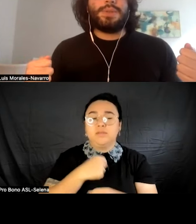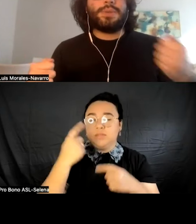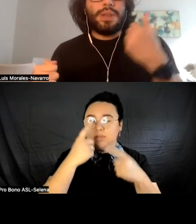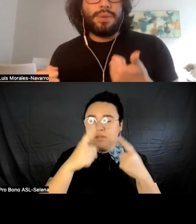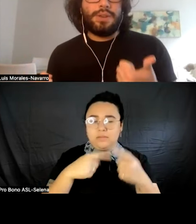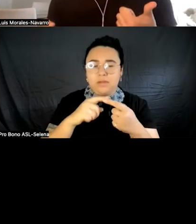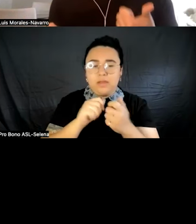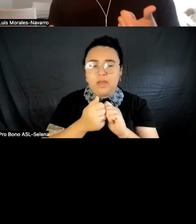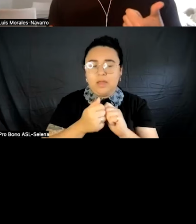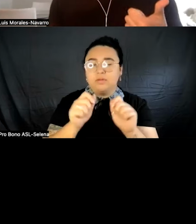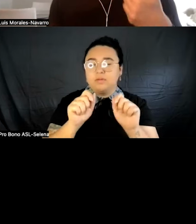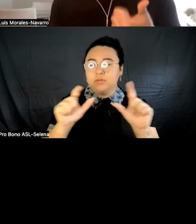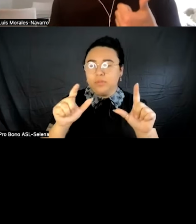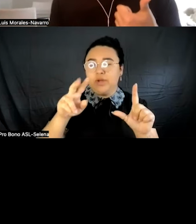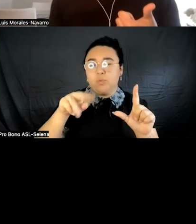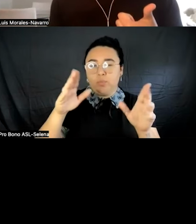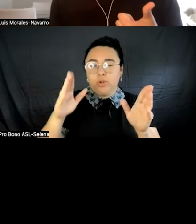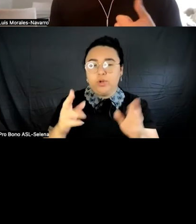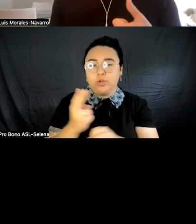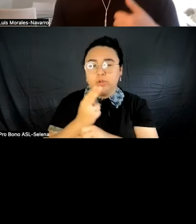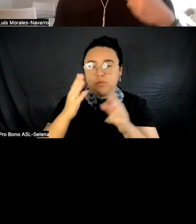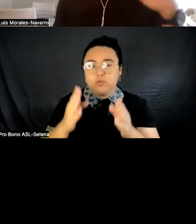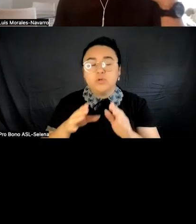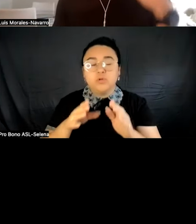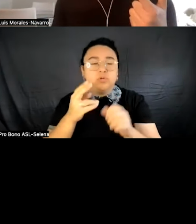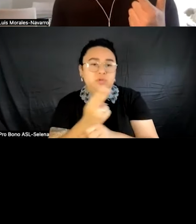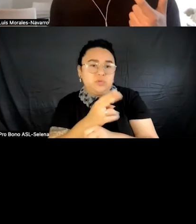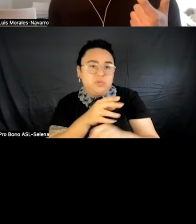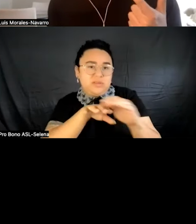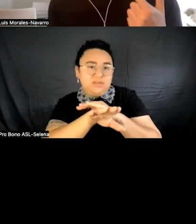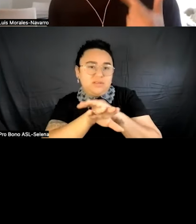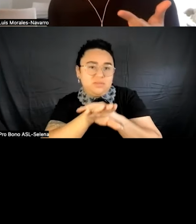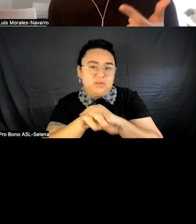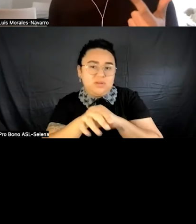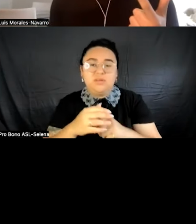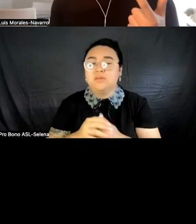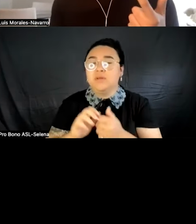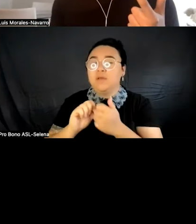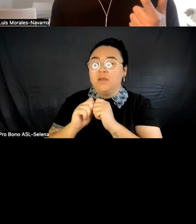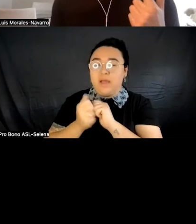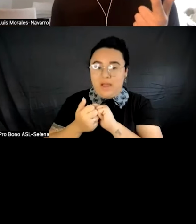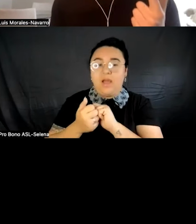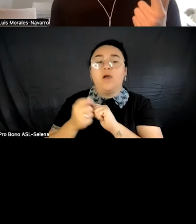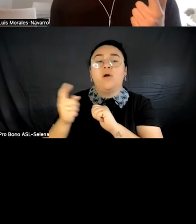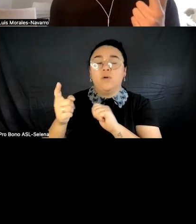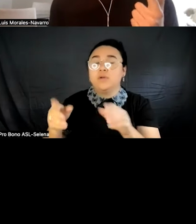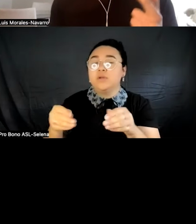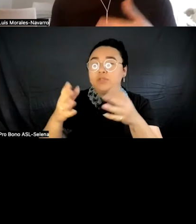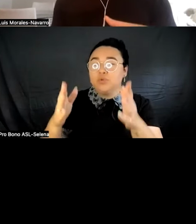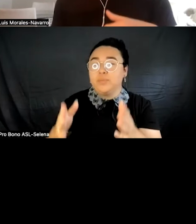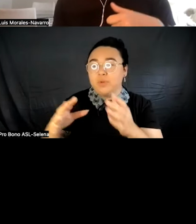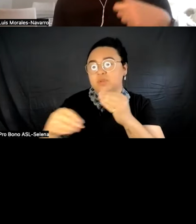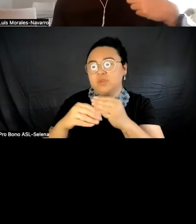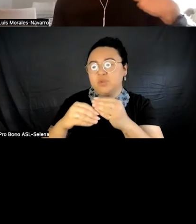how screen reader users use the accessibility features, how contributors learn about accessibility features and deal with them when they're